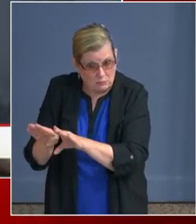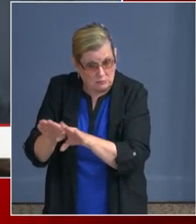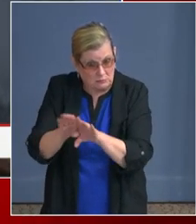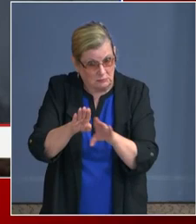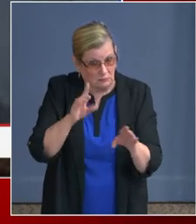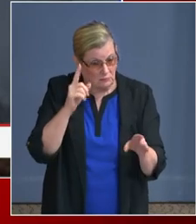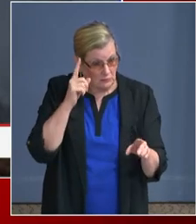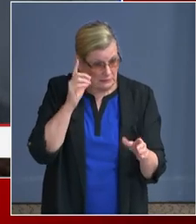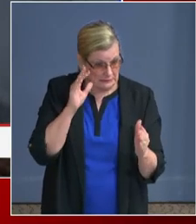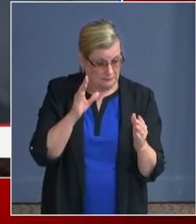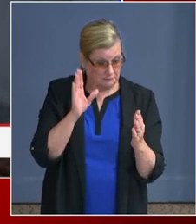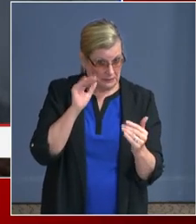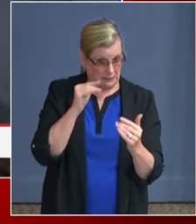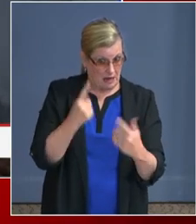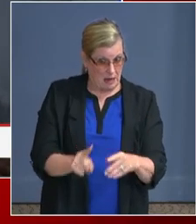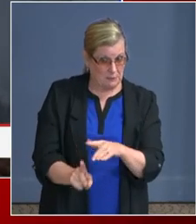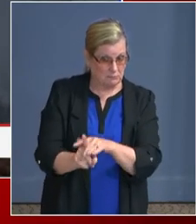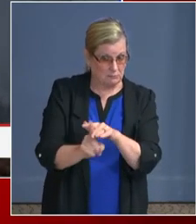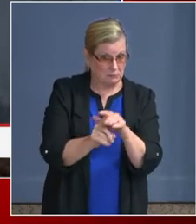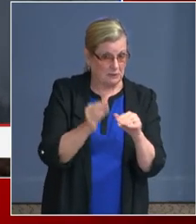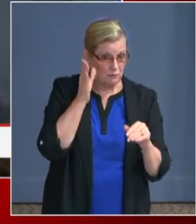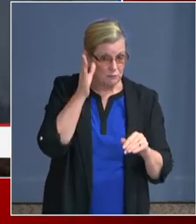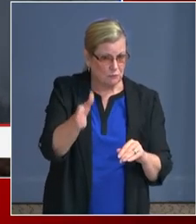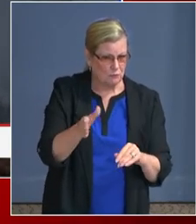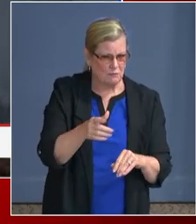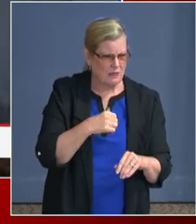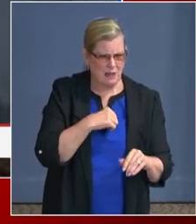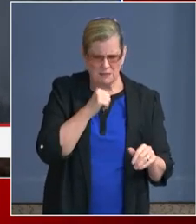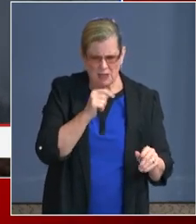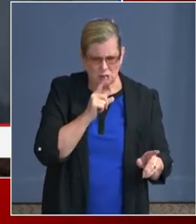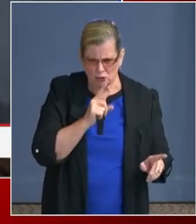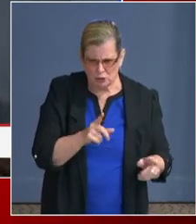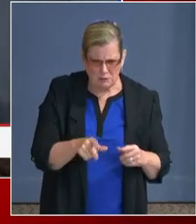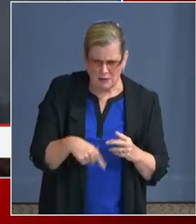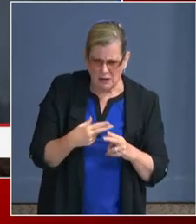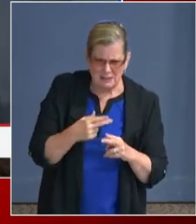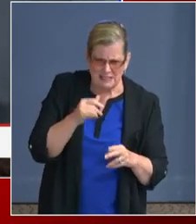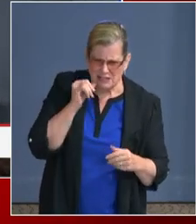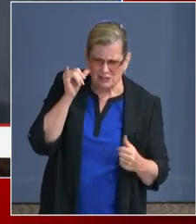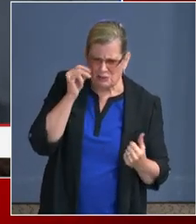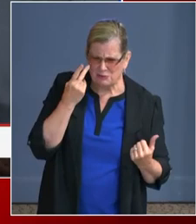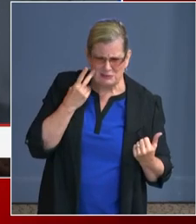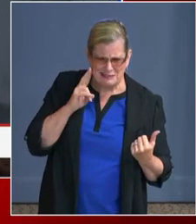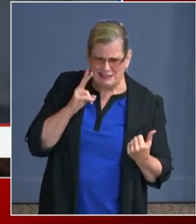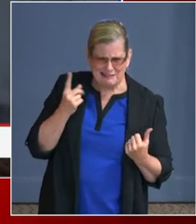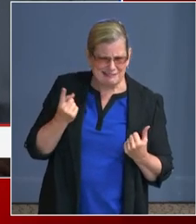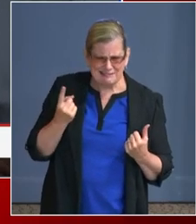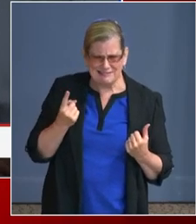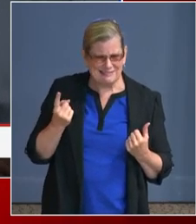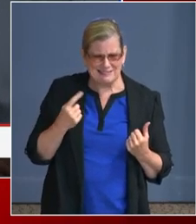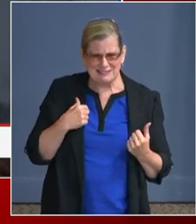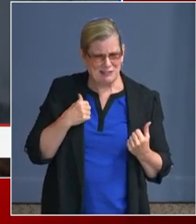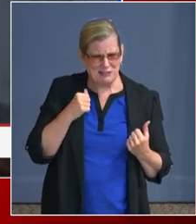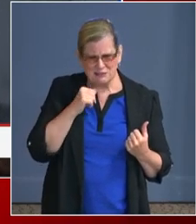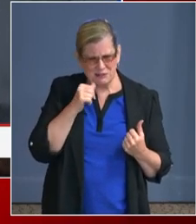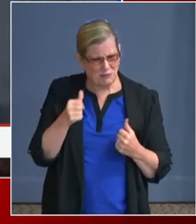future? I'm not sure about yesterday. Maybe the day before yesterday, it was closed for